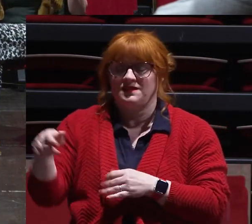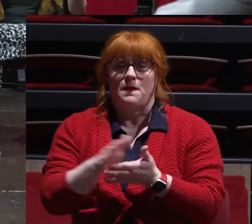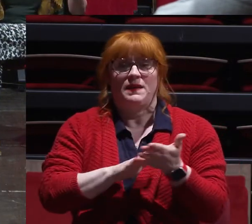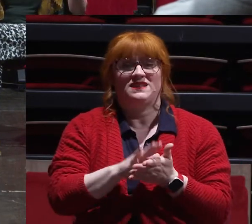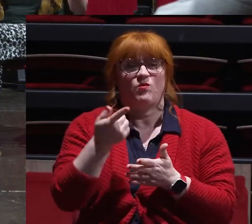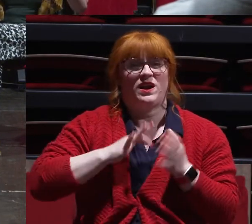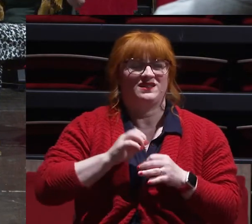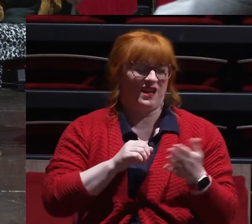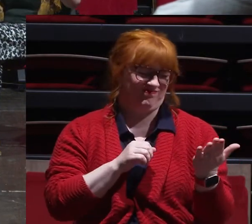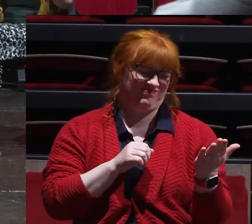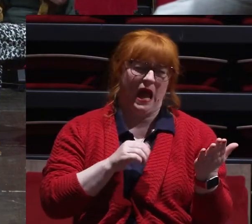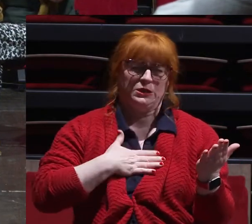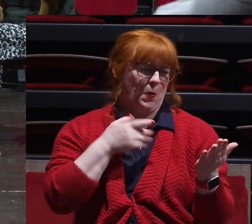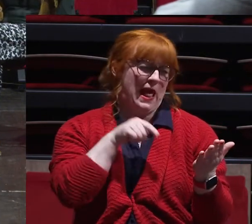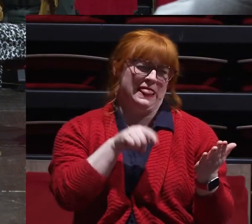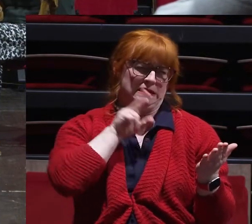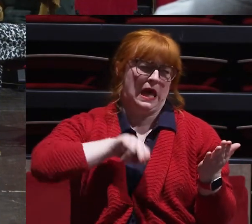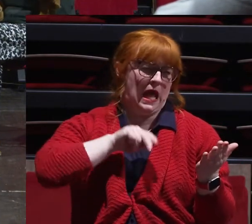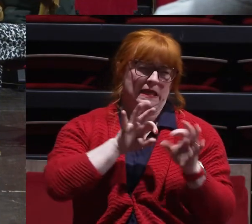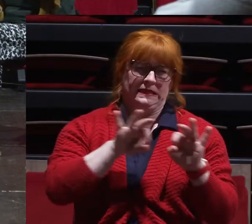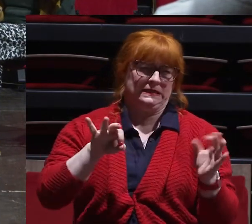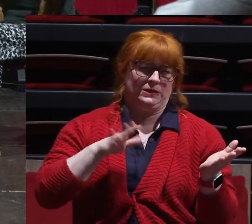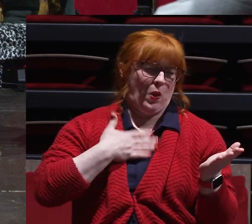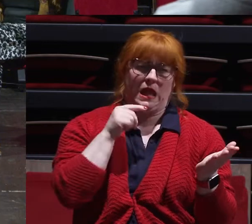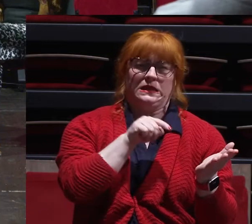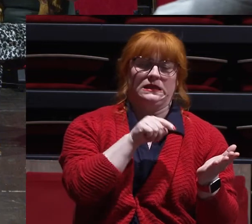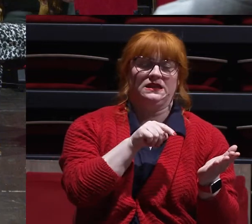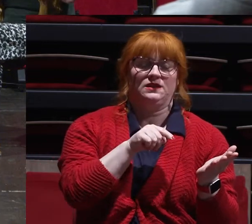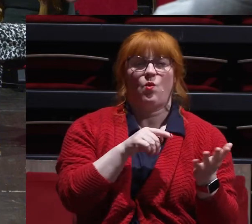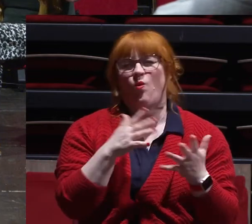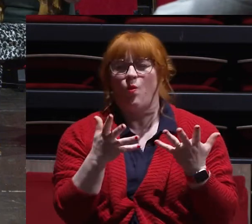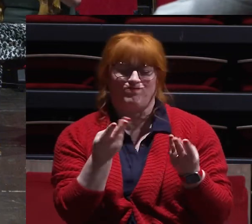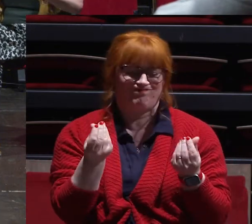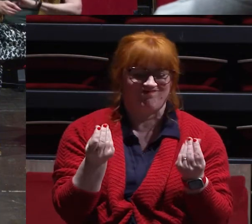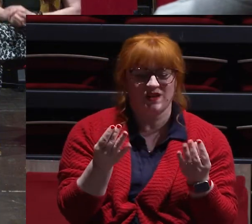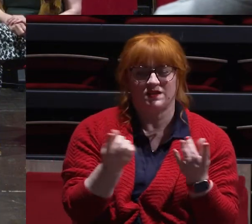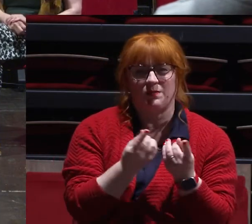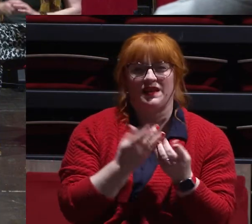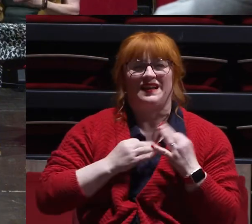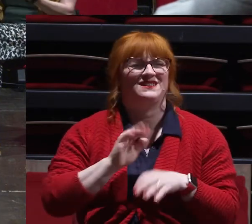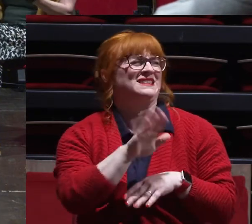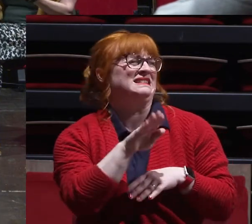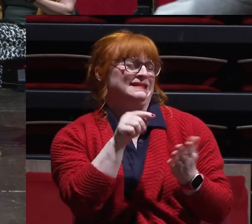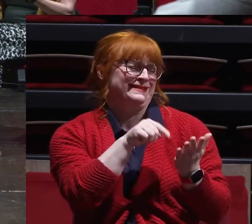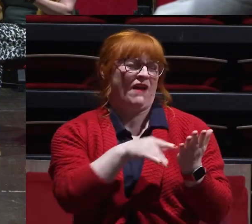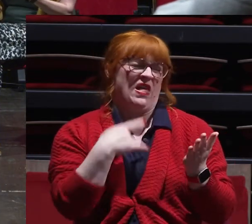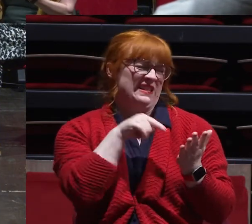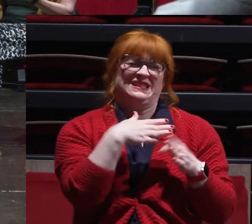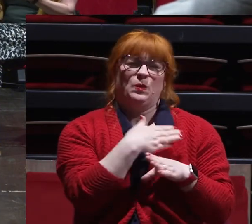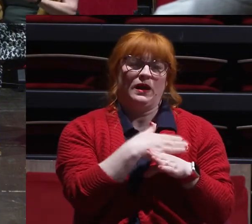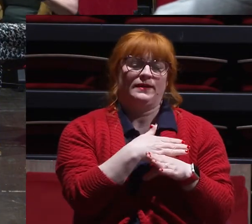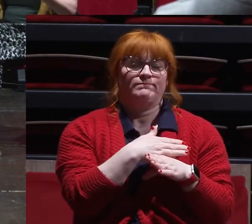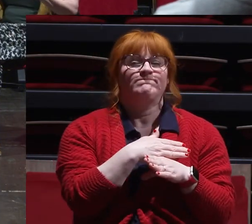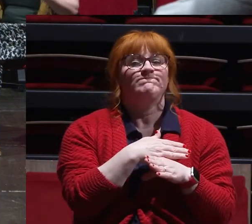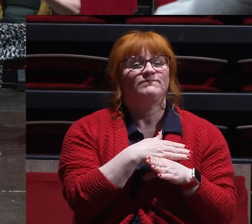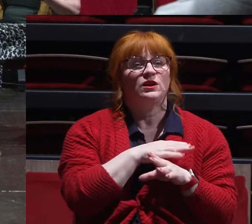trust actors. So if an actor has got a beef with a line, if there's one line that they're having real trouble with, or something,